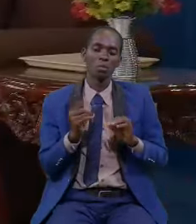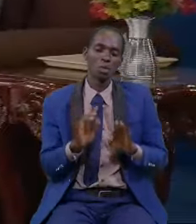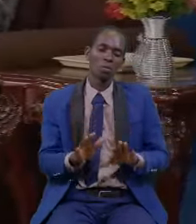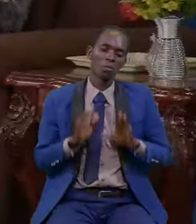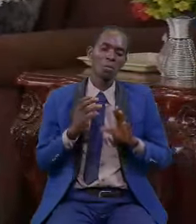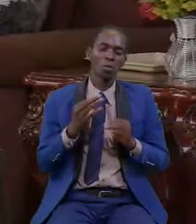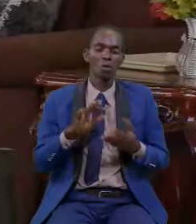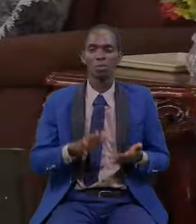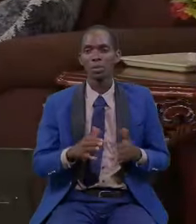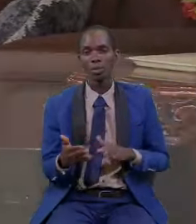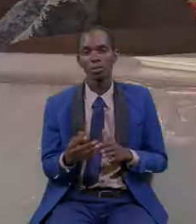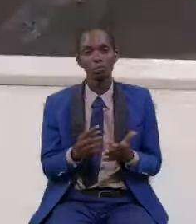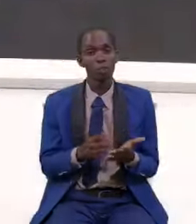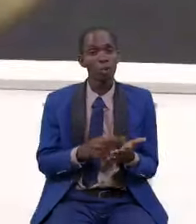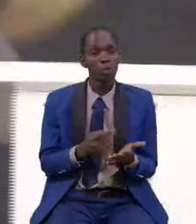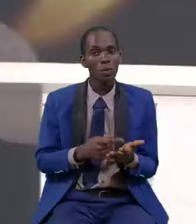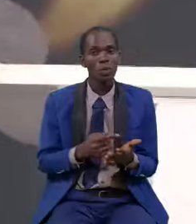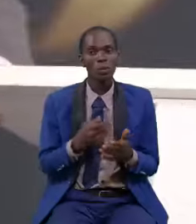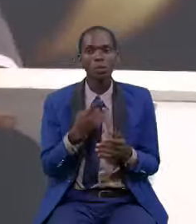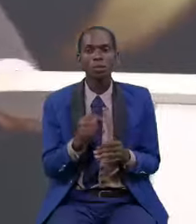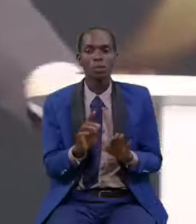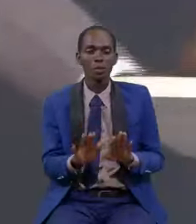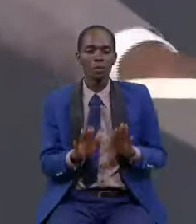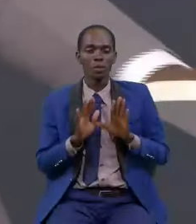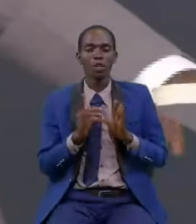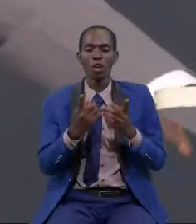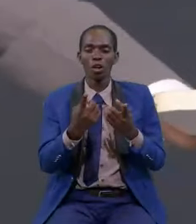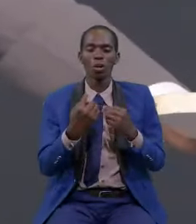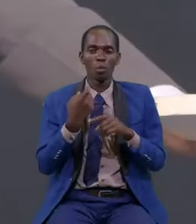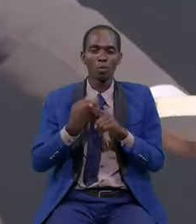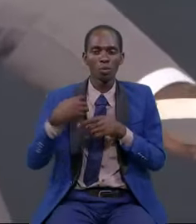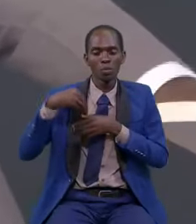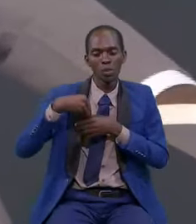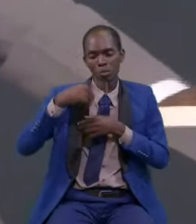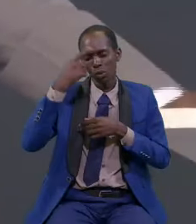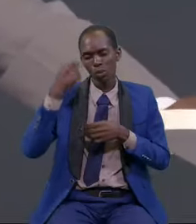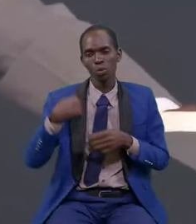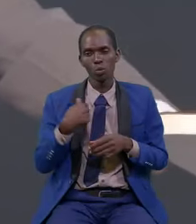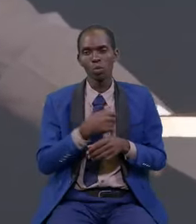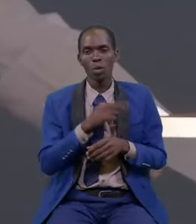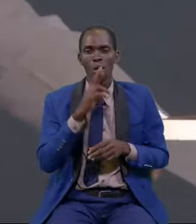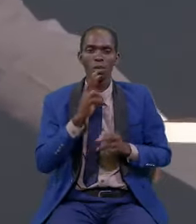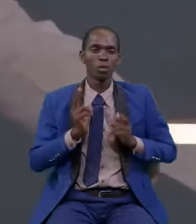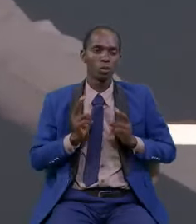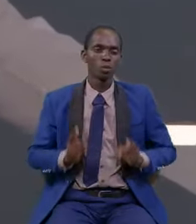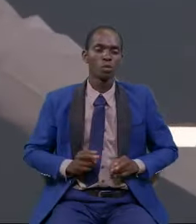the fear comes from within because we are human beings. We see a lot in life. We hear a lot